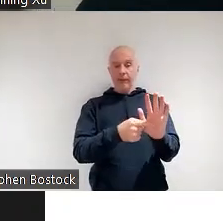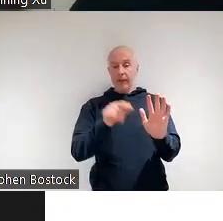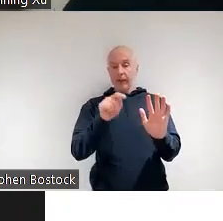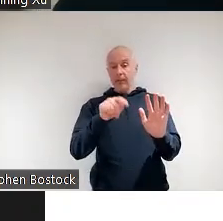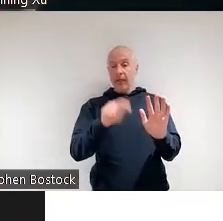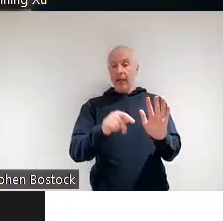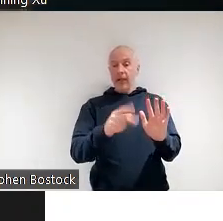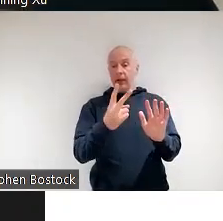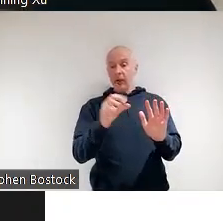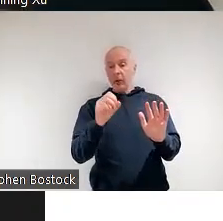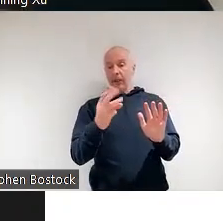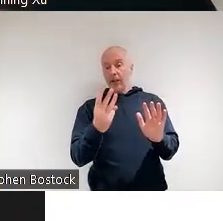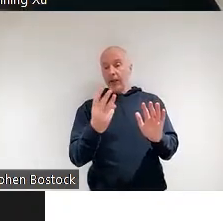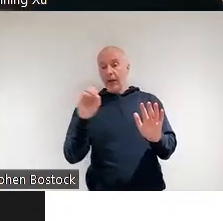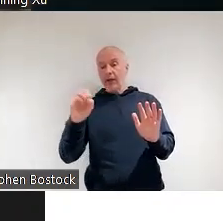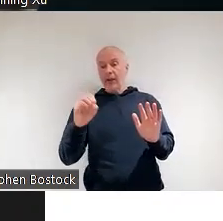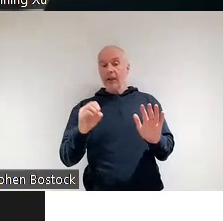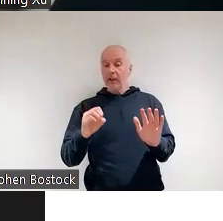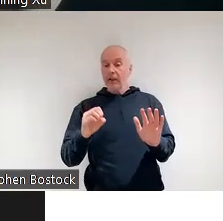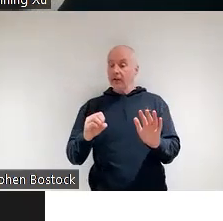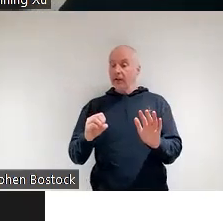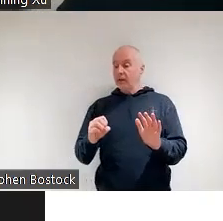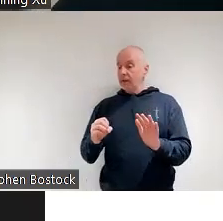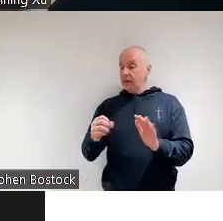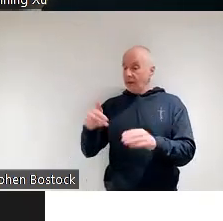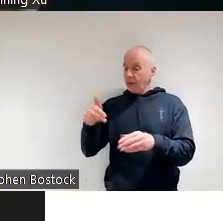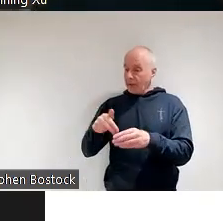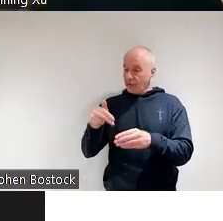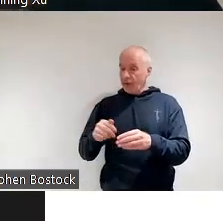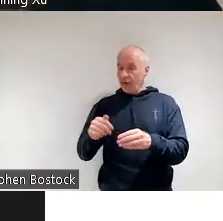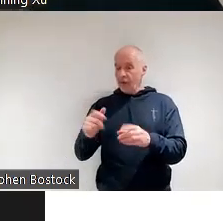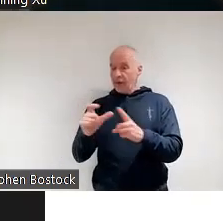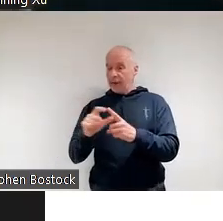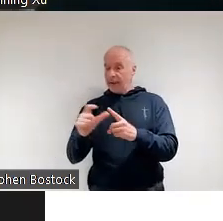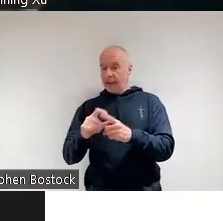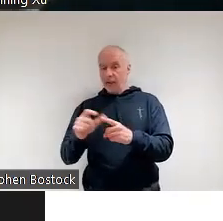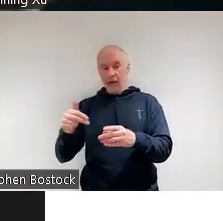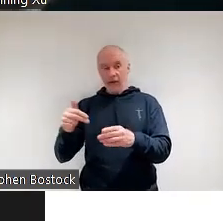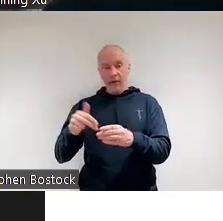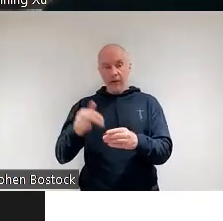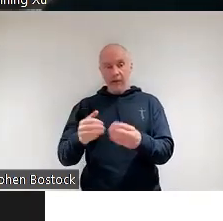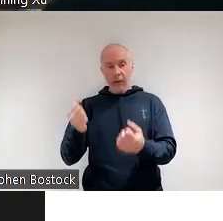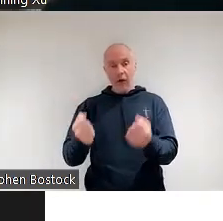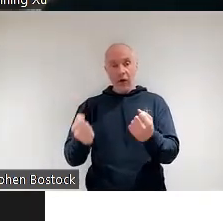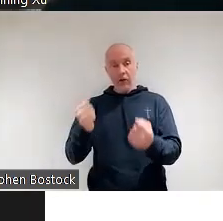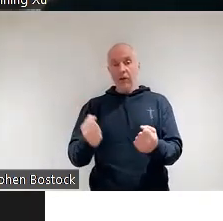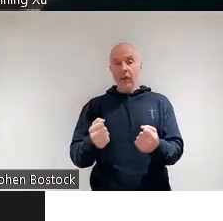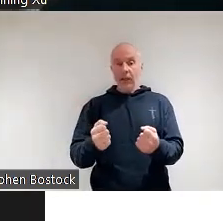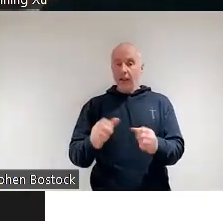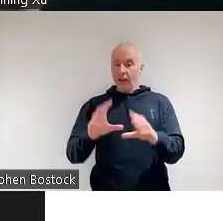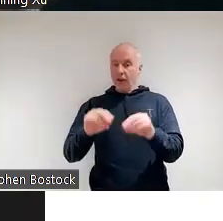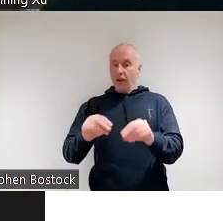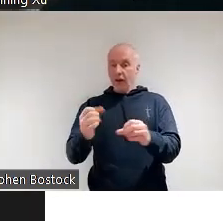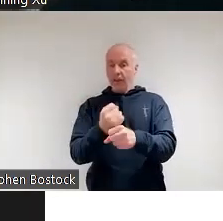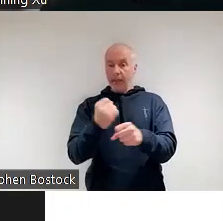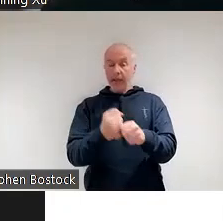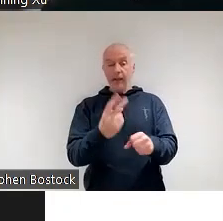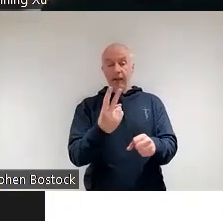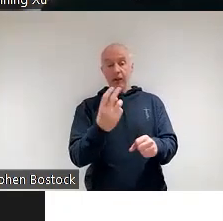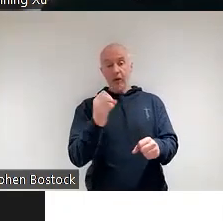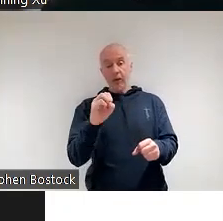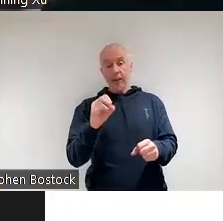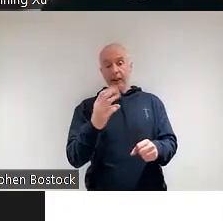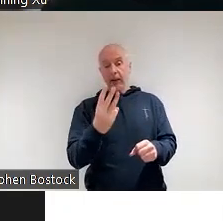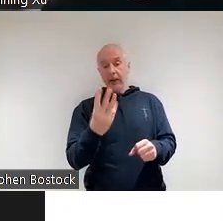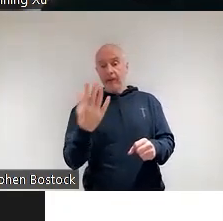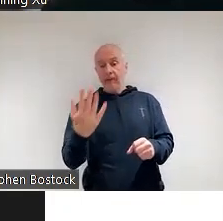is to end the sale of the new petrol and diesel vehicles. And by 2035, is basically to make sure that all the new